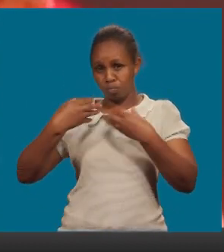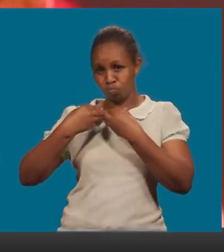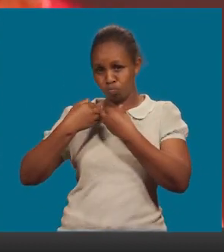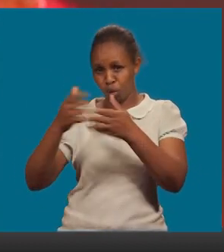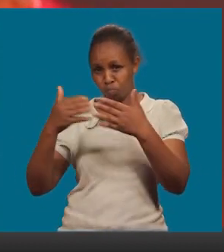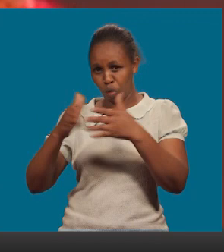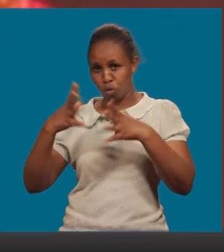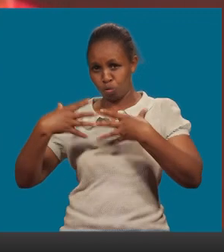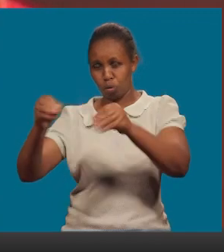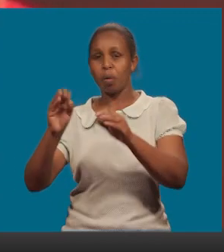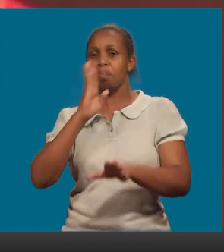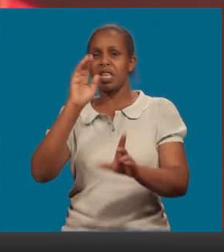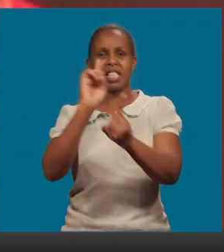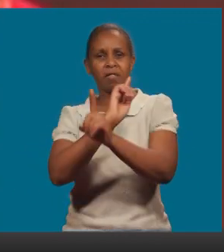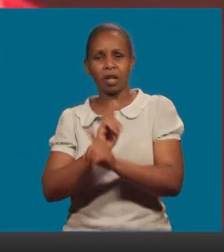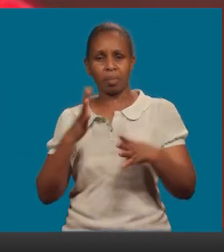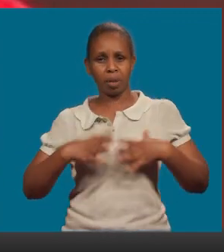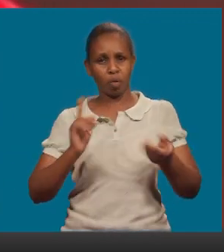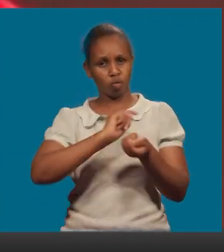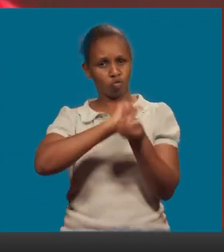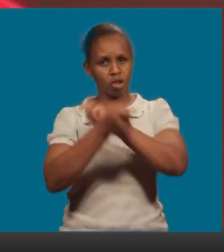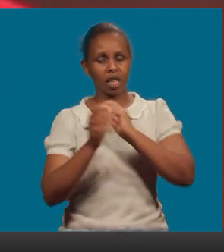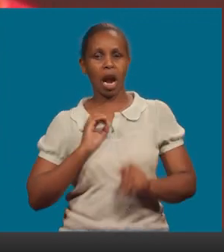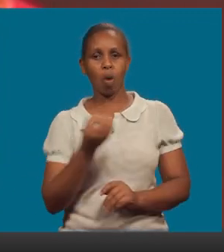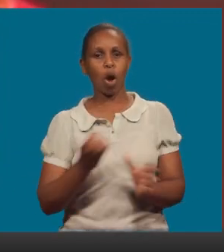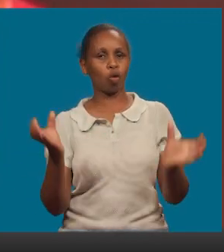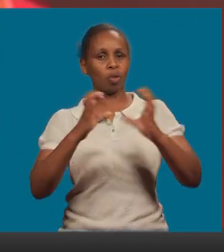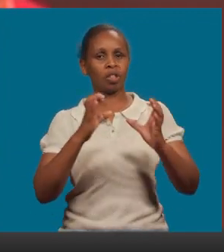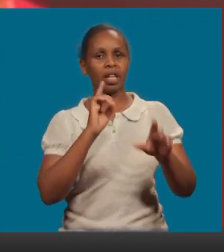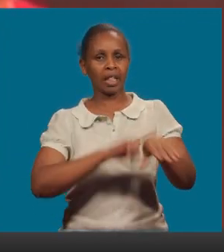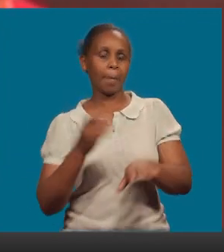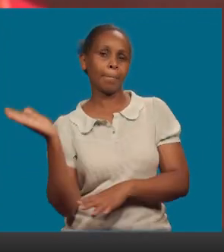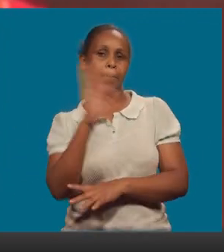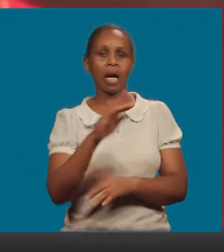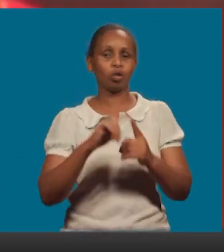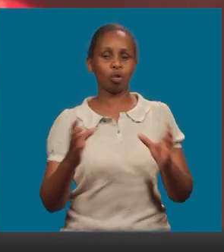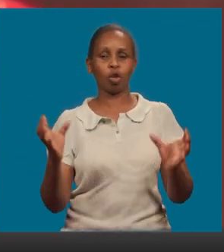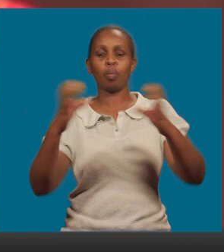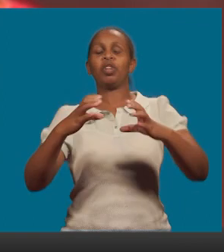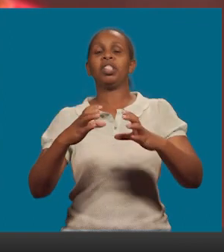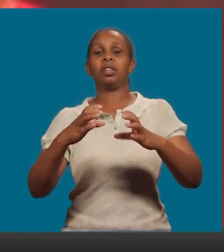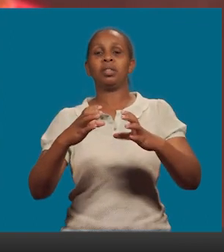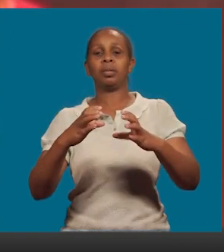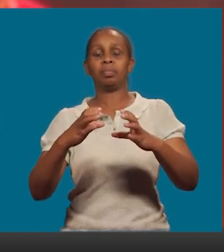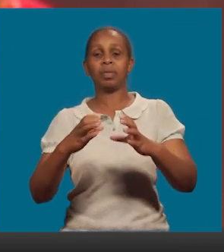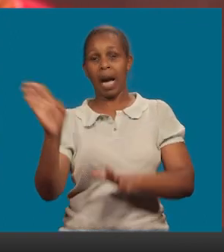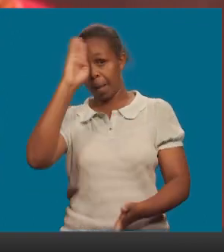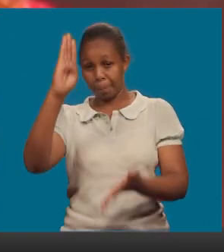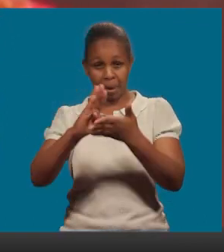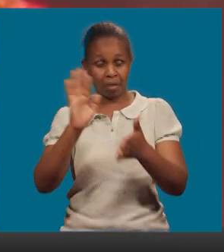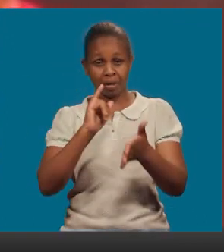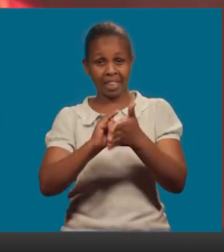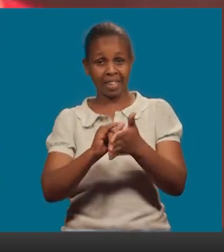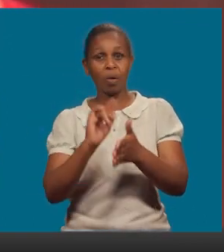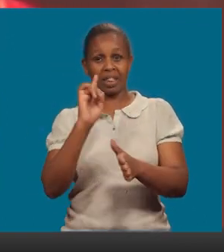gates, we can be different people and we can transform our communities even as we go back to the communities. And I